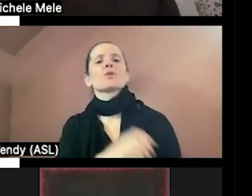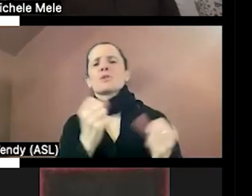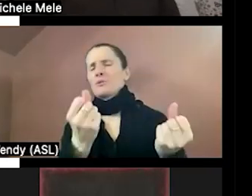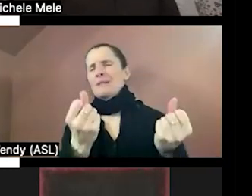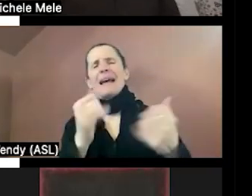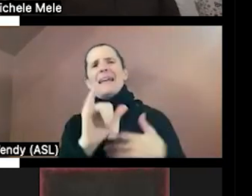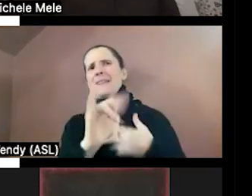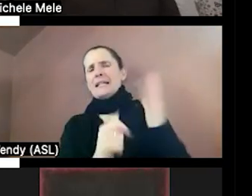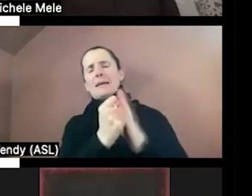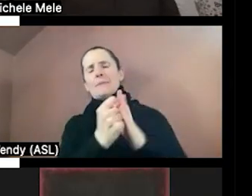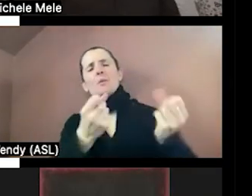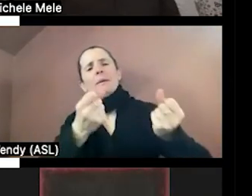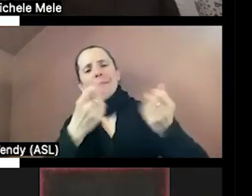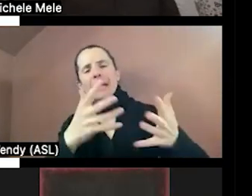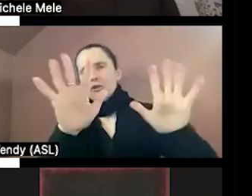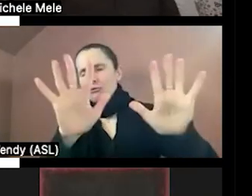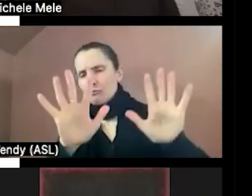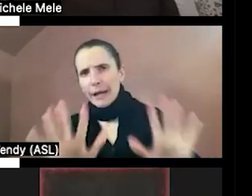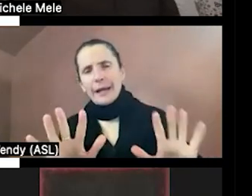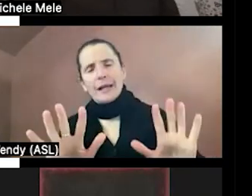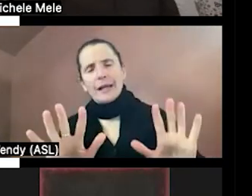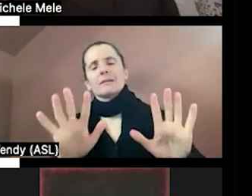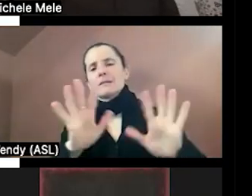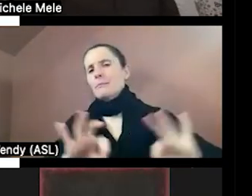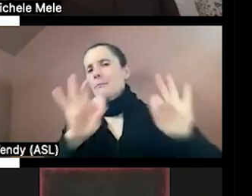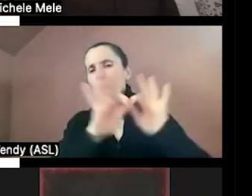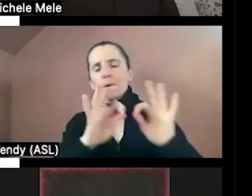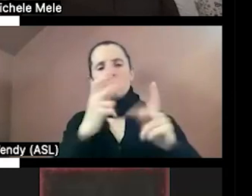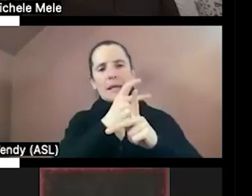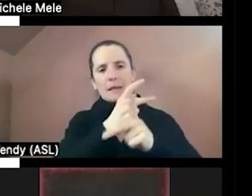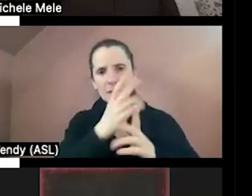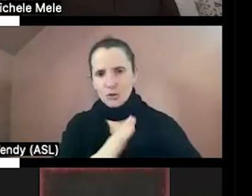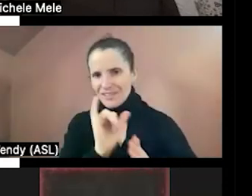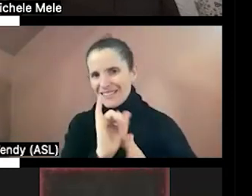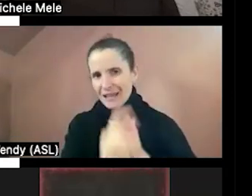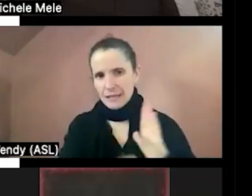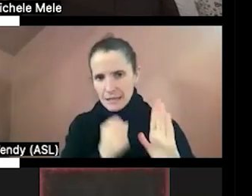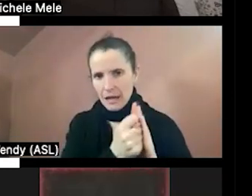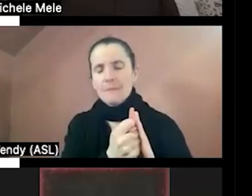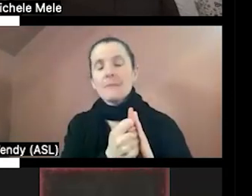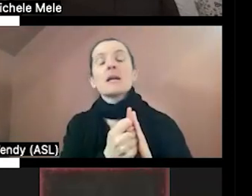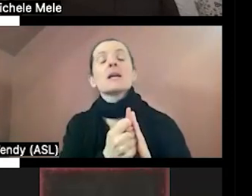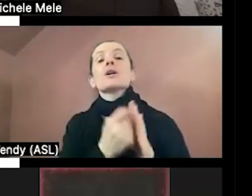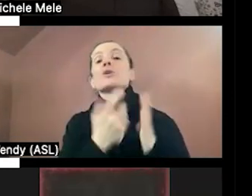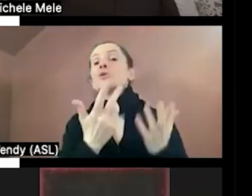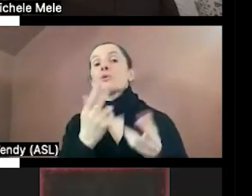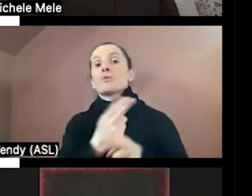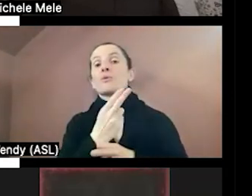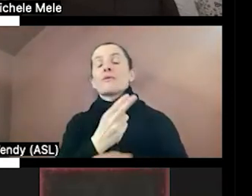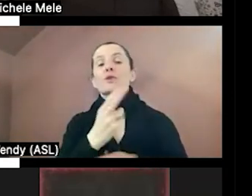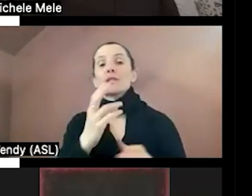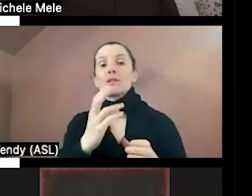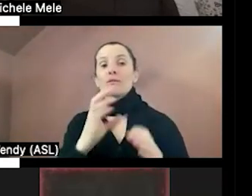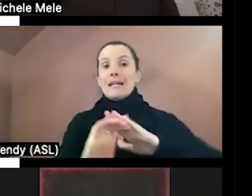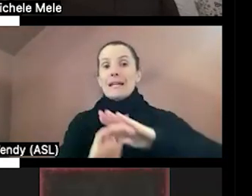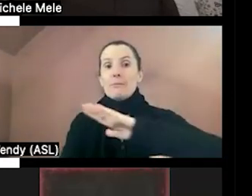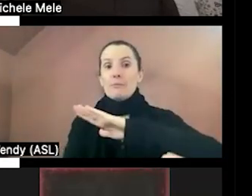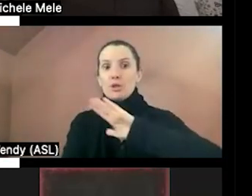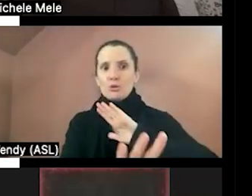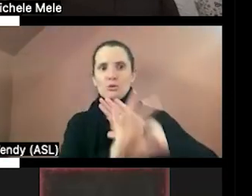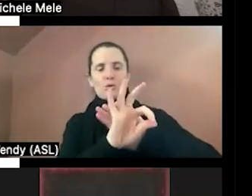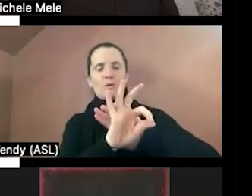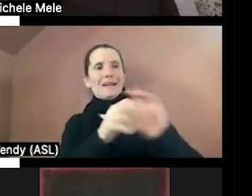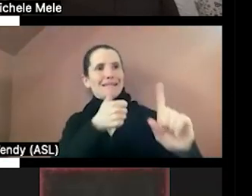time, even Colson that I already mentioned. But the University of Cambridge chose a self-taught